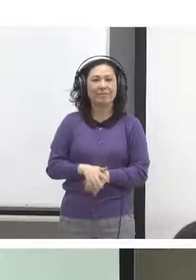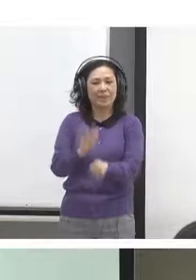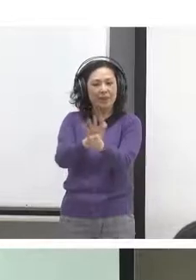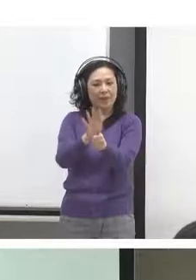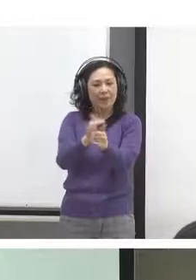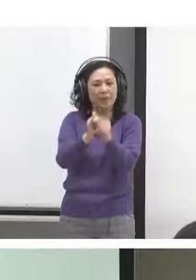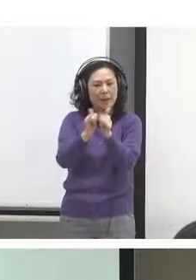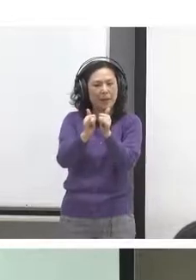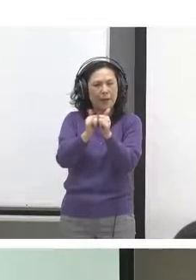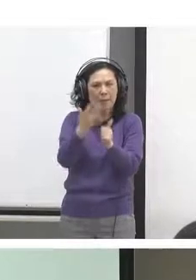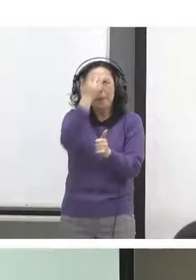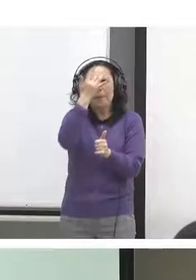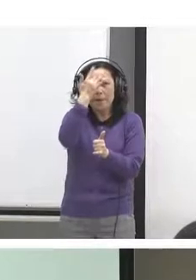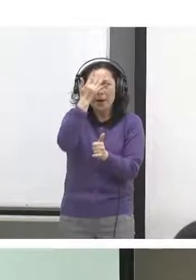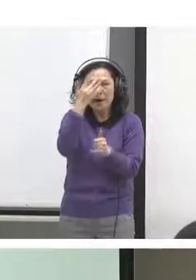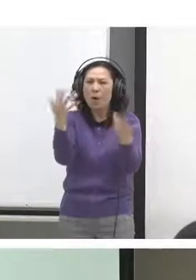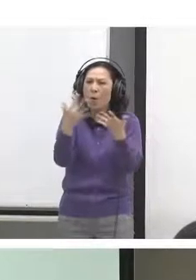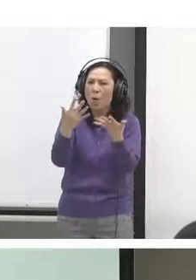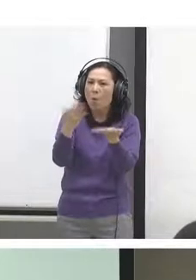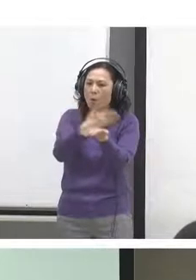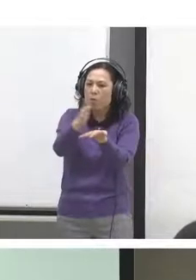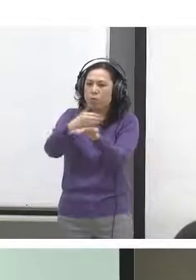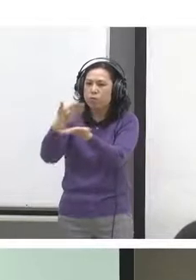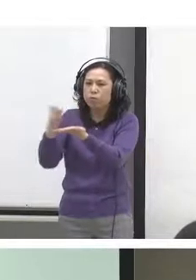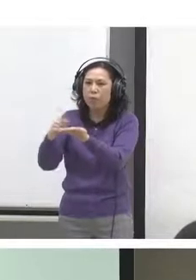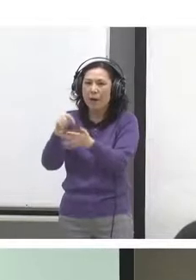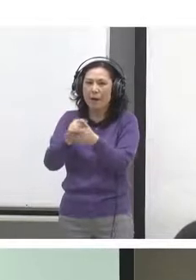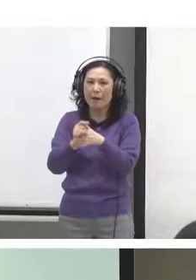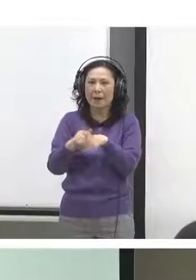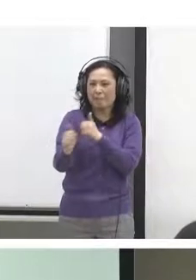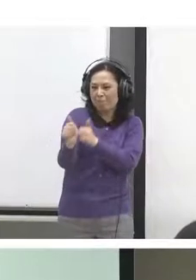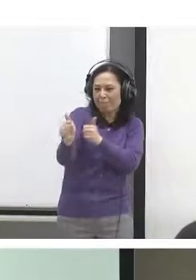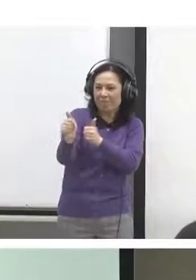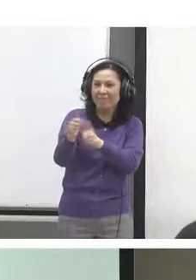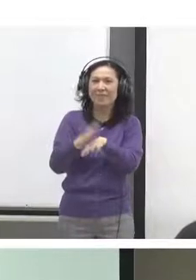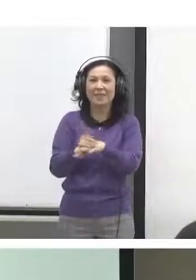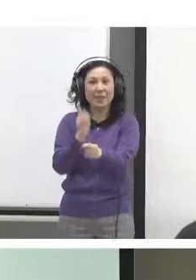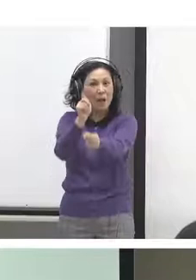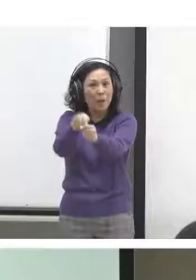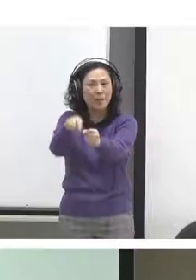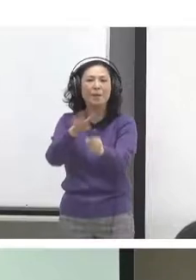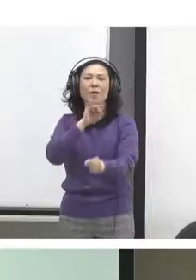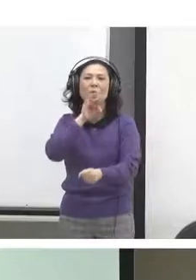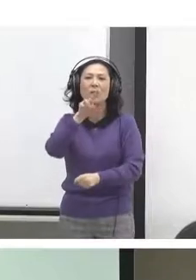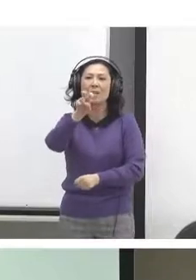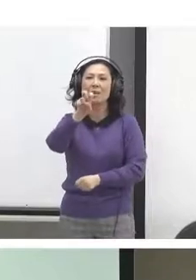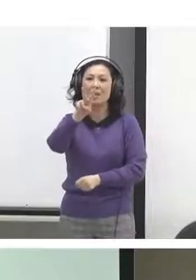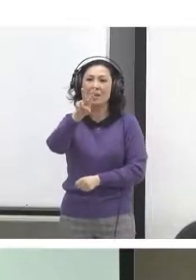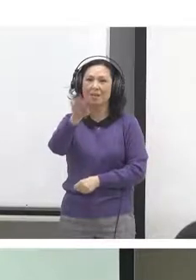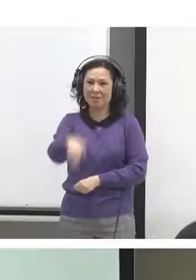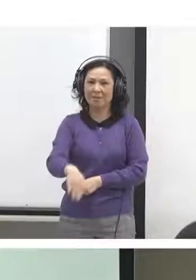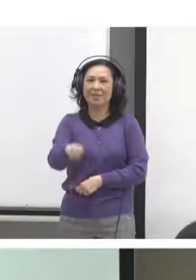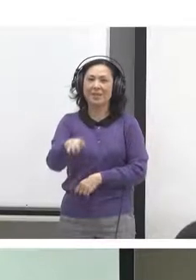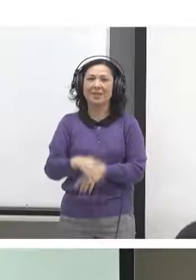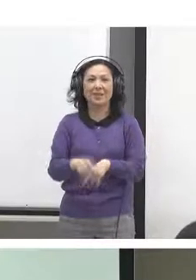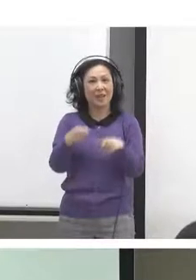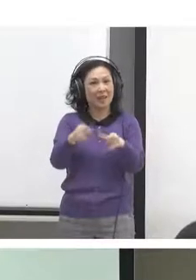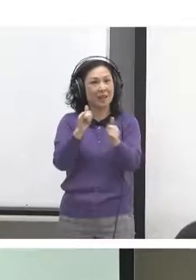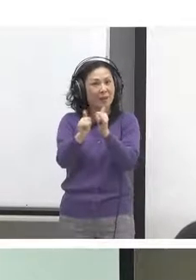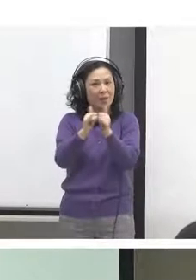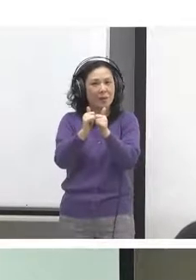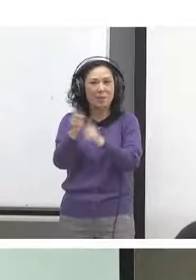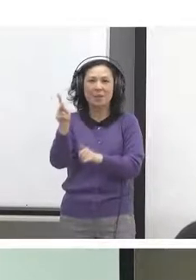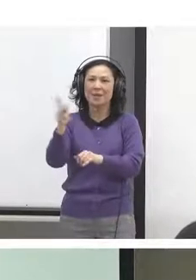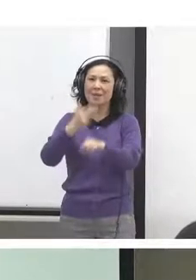people under age of 22. Civic Tech Challenge Cup is a competition for students under